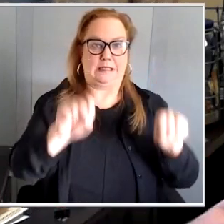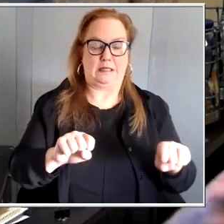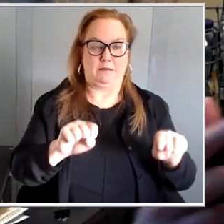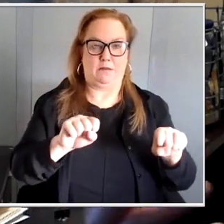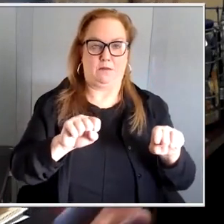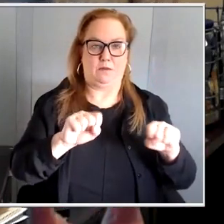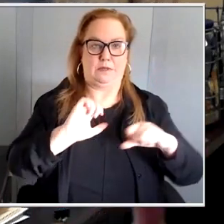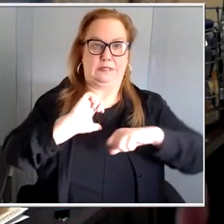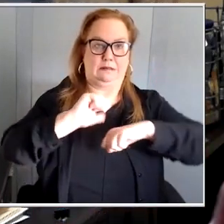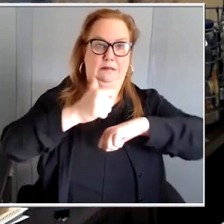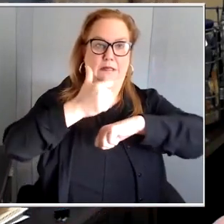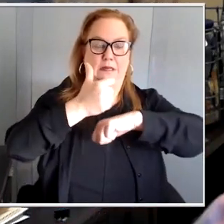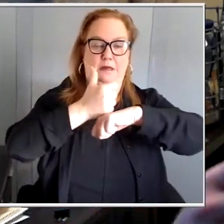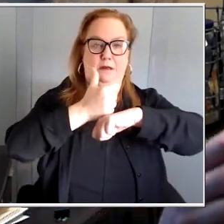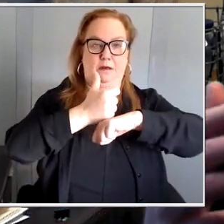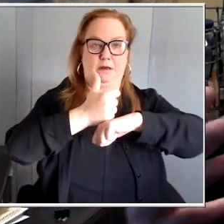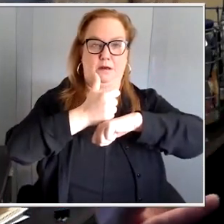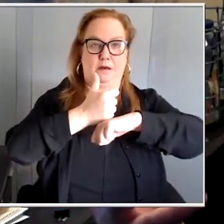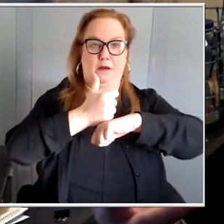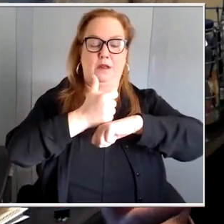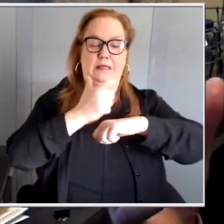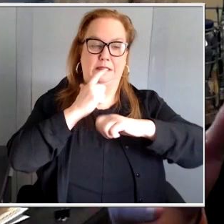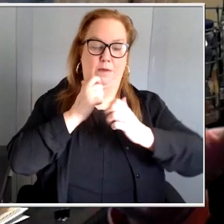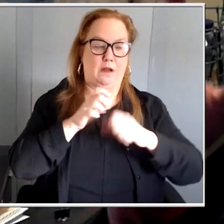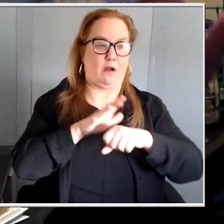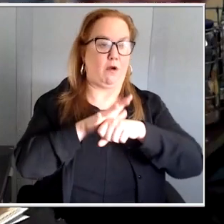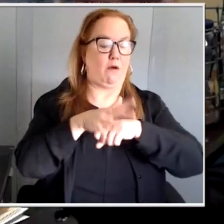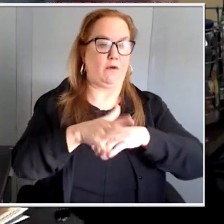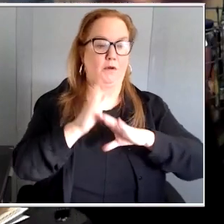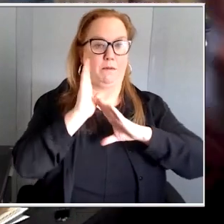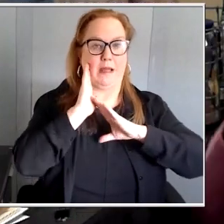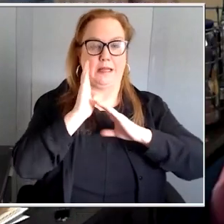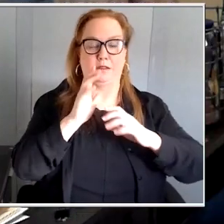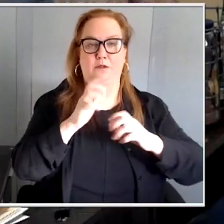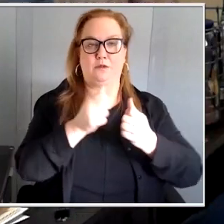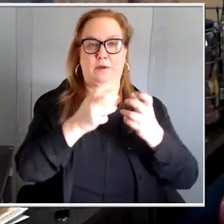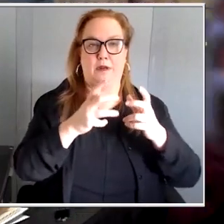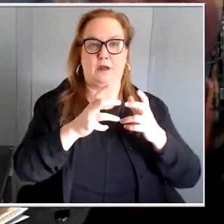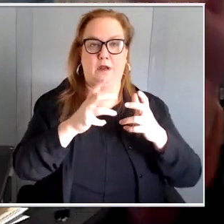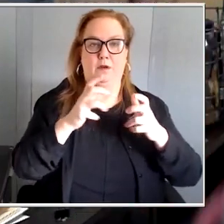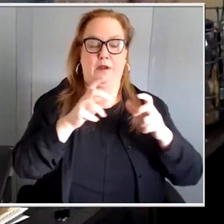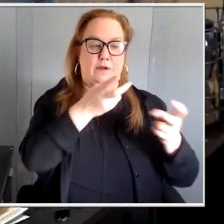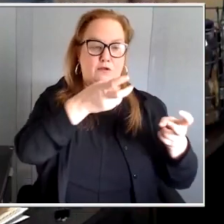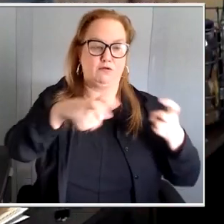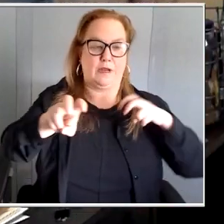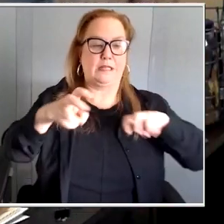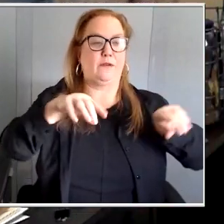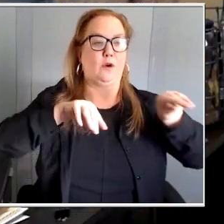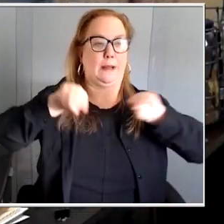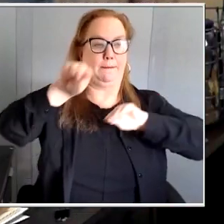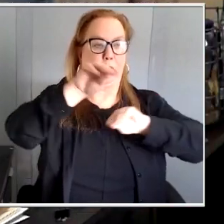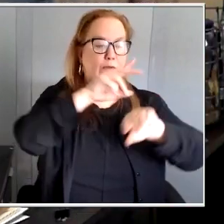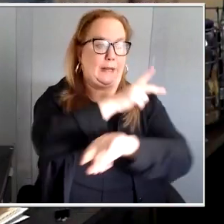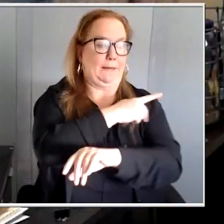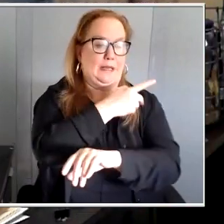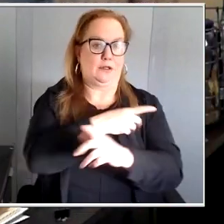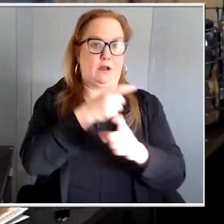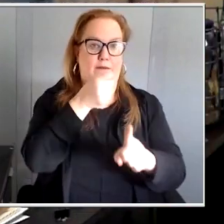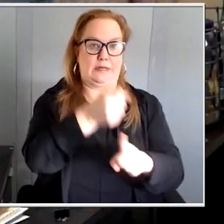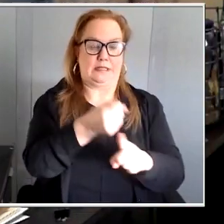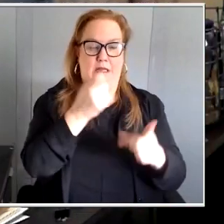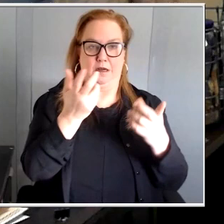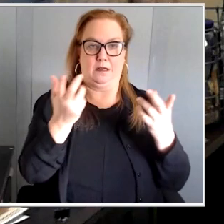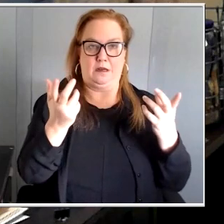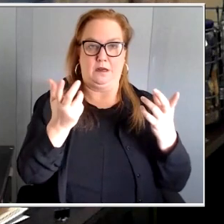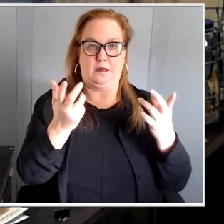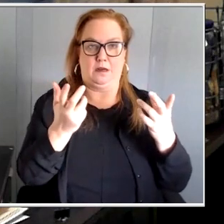We were told we were overbedded. We were built on this funneling and transfer of patients and everything. And all of a sudden, we're